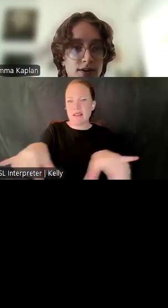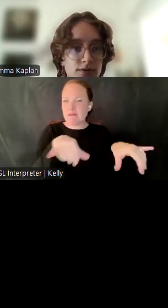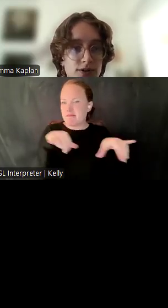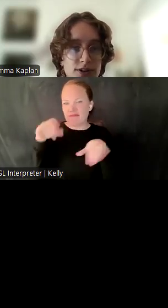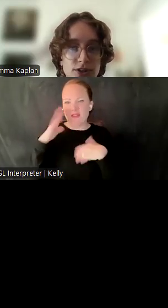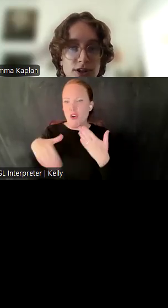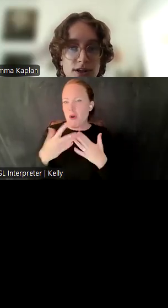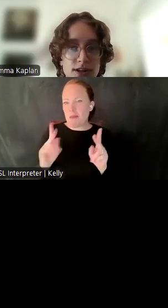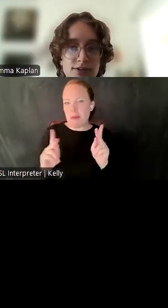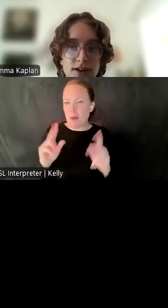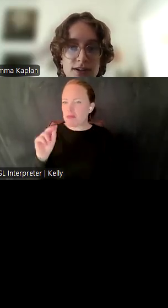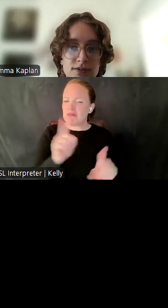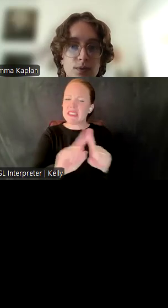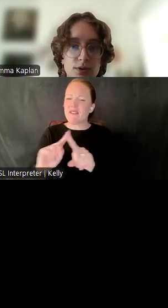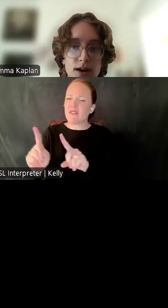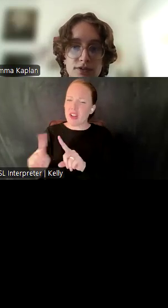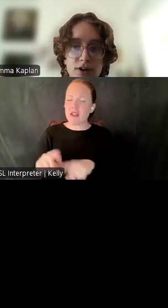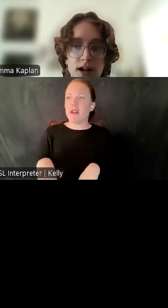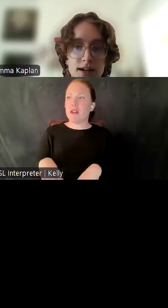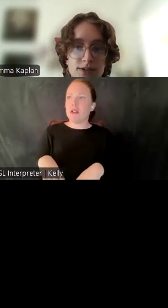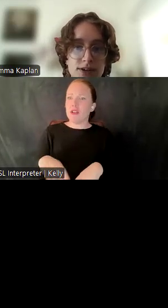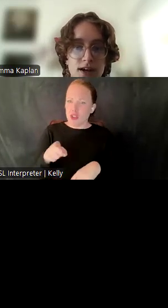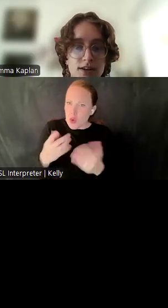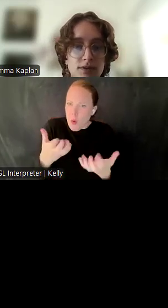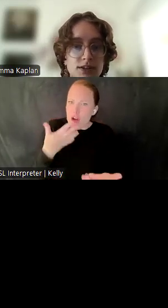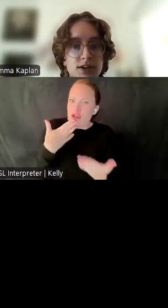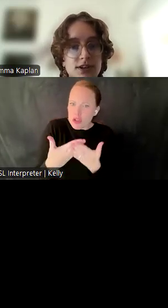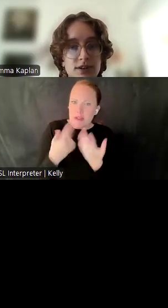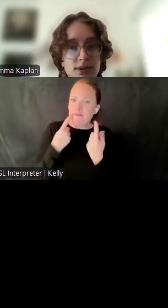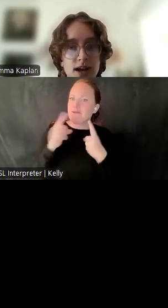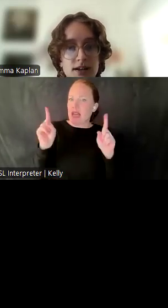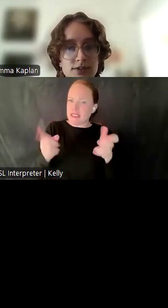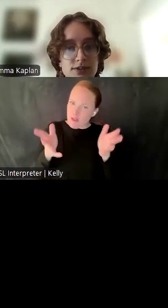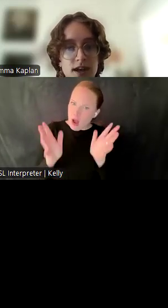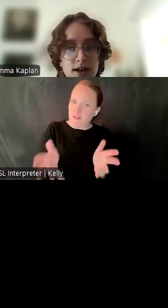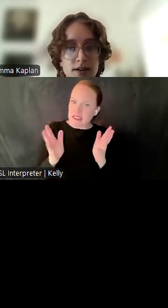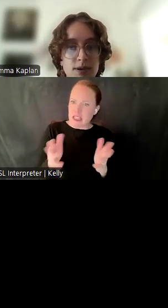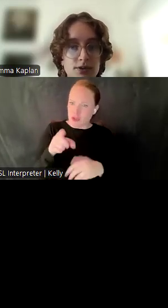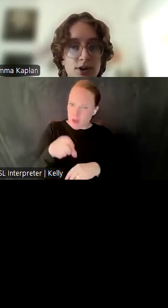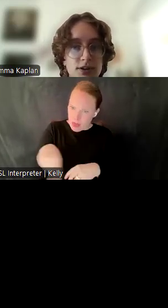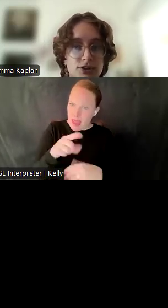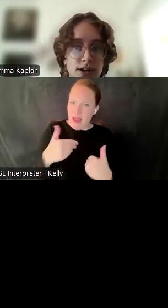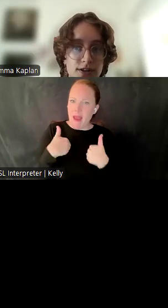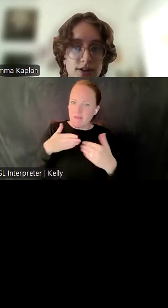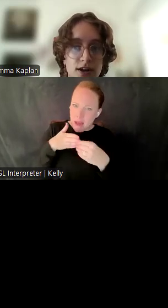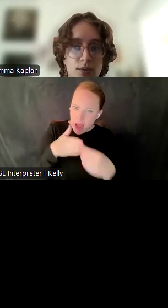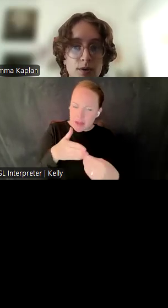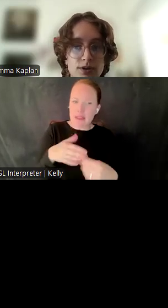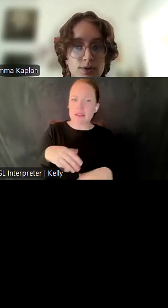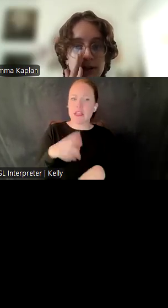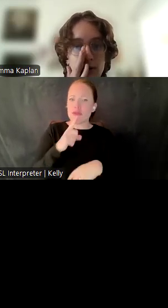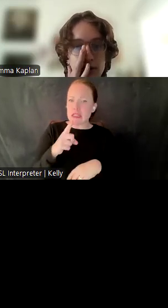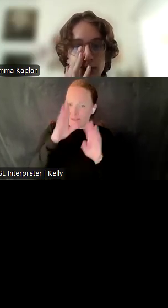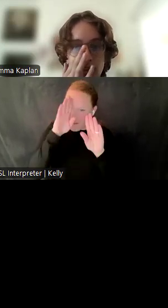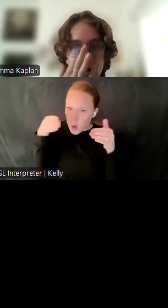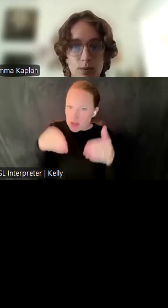order to have a conversation that's effective and worthwhile for our clients, that really does give them the guidance and builds on their strength, we